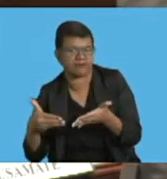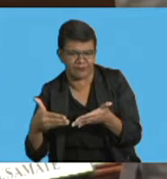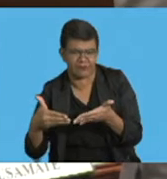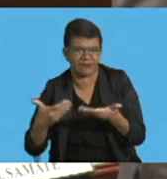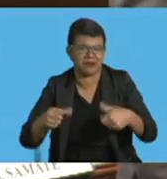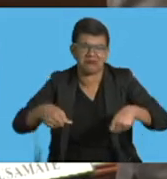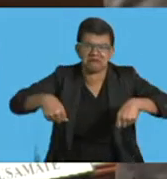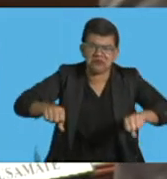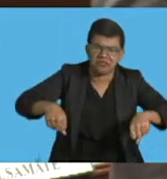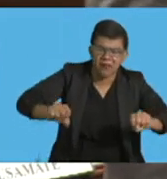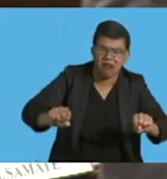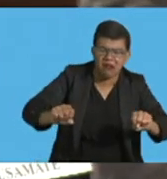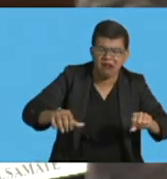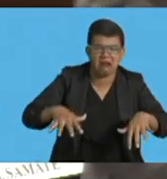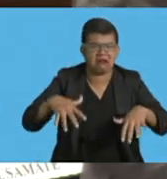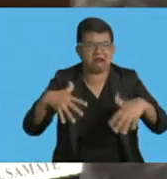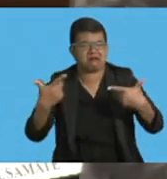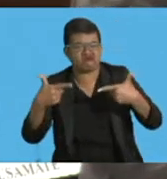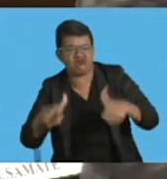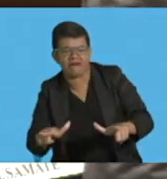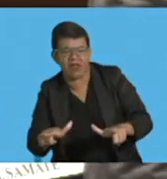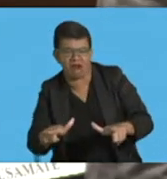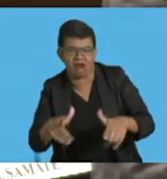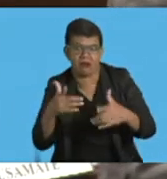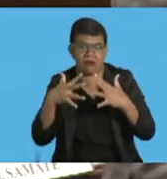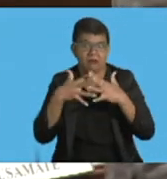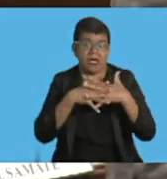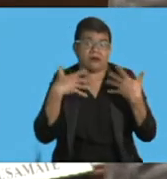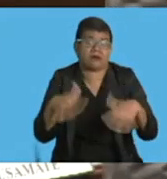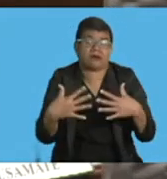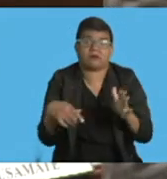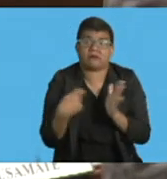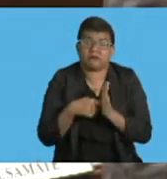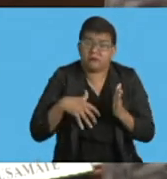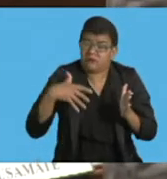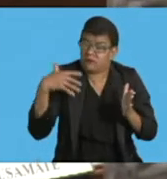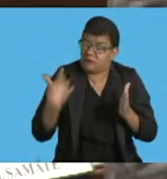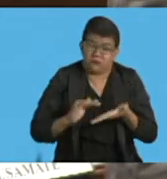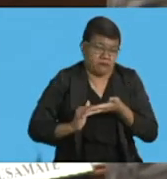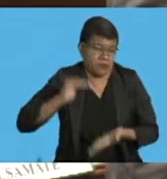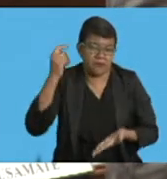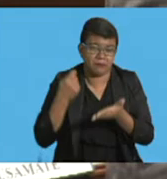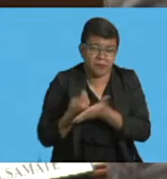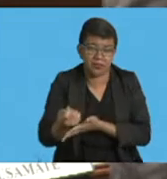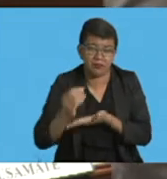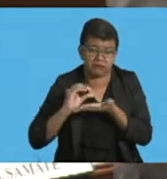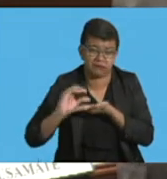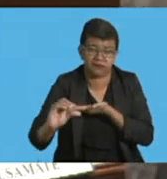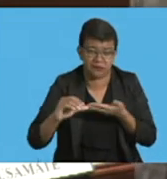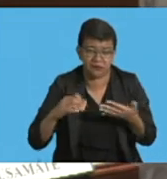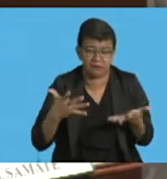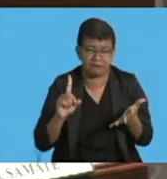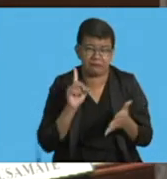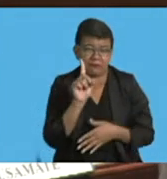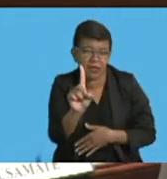considering further tariffs on European goods, including cherries and whiskey, and has also threatened tariffs on luxury items such as German